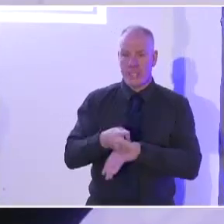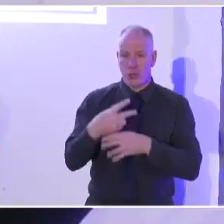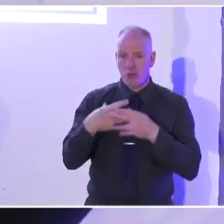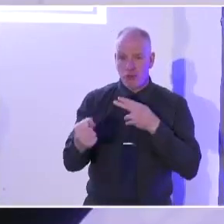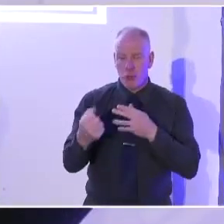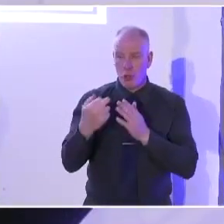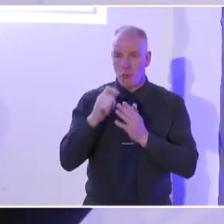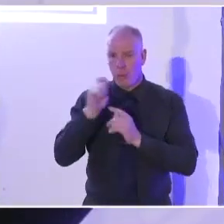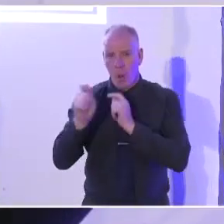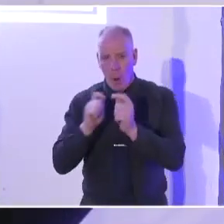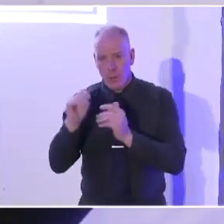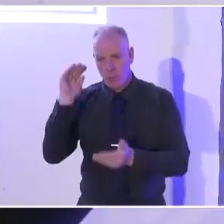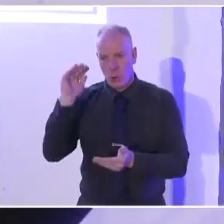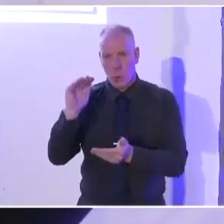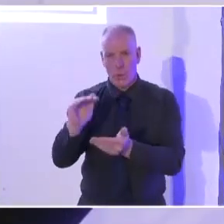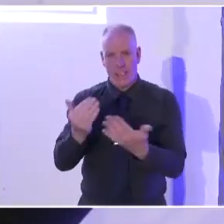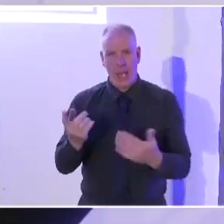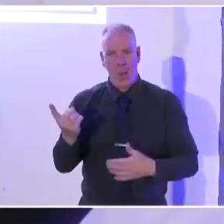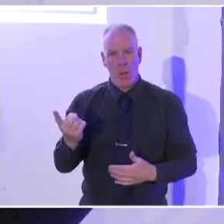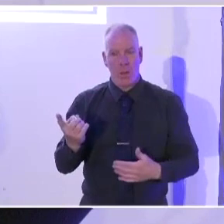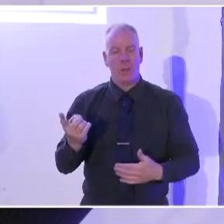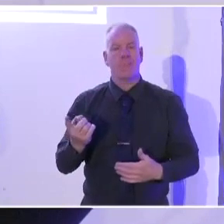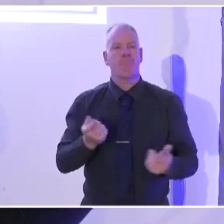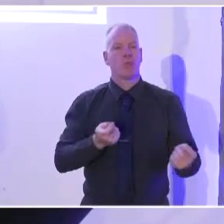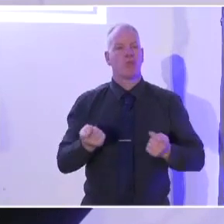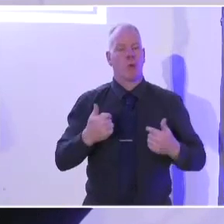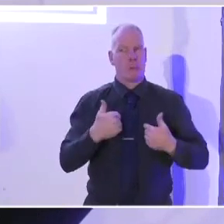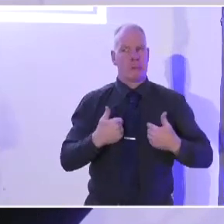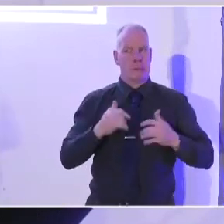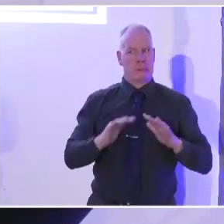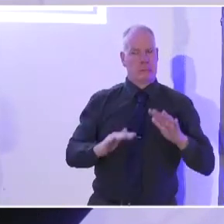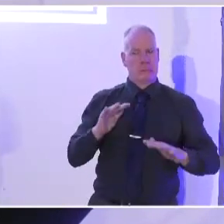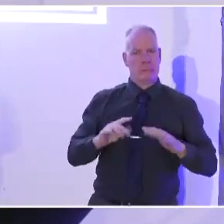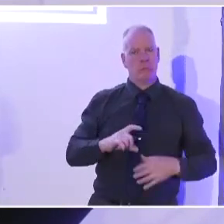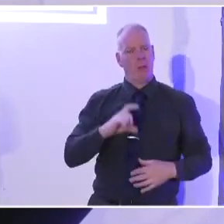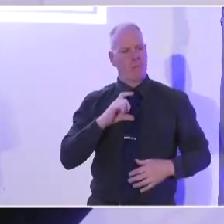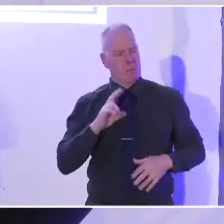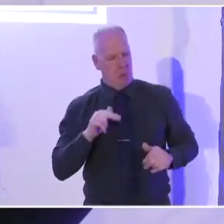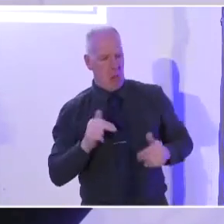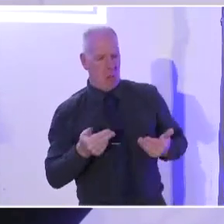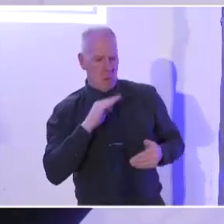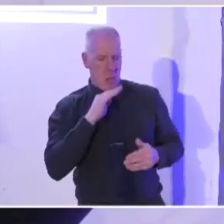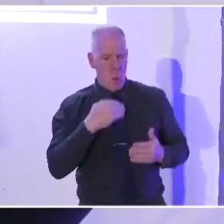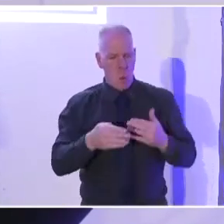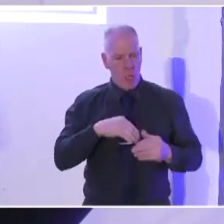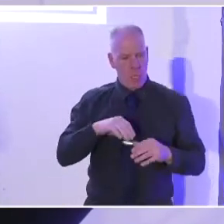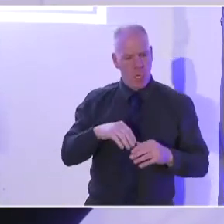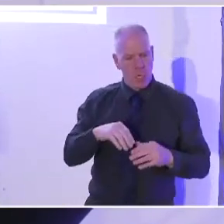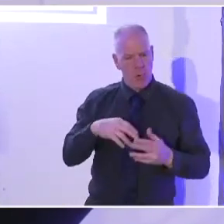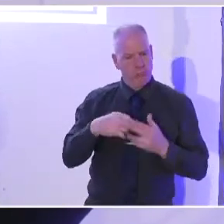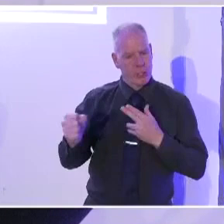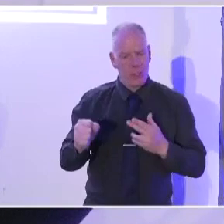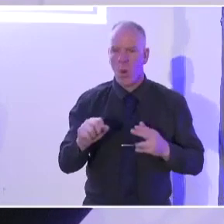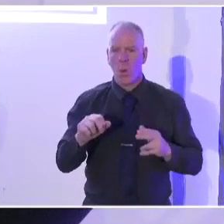probably the case that there is a certain wariness, controllers being maybe a little bit more confident in their view of what breach of security are and not wanting